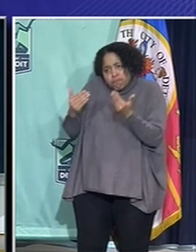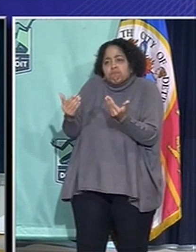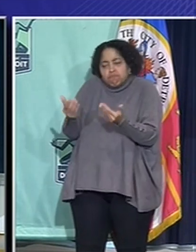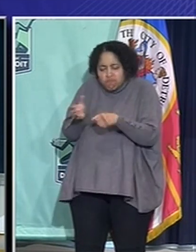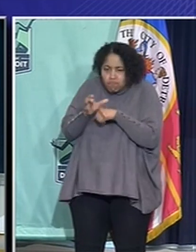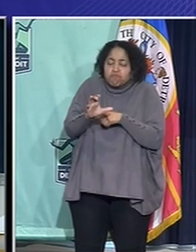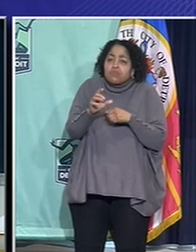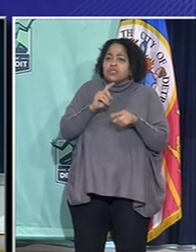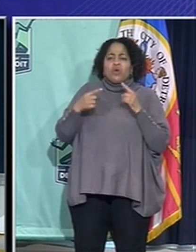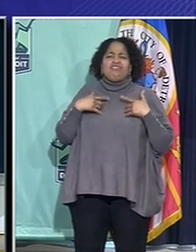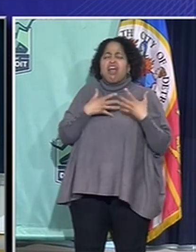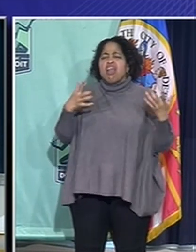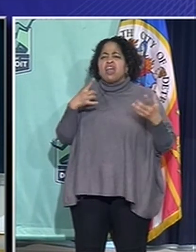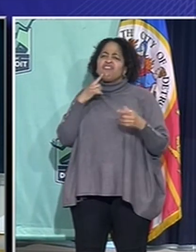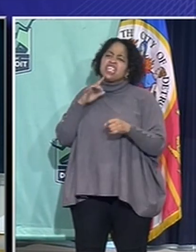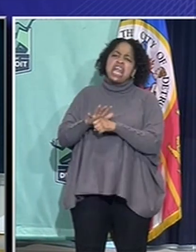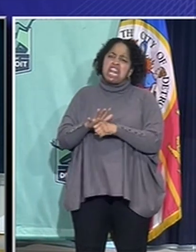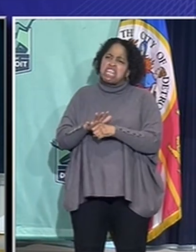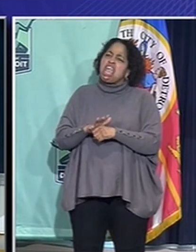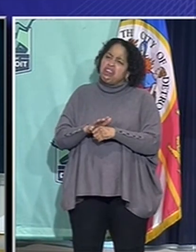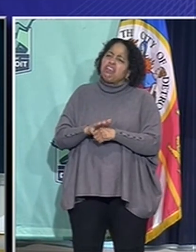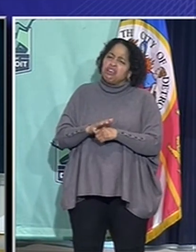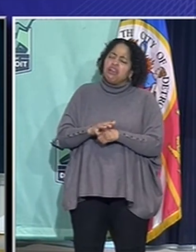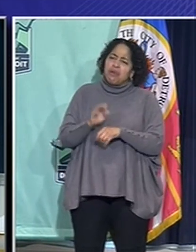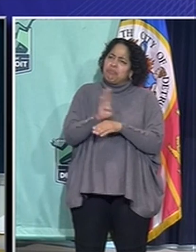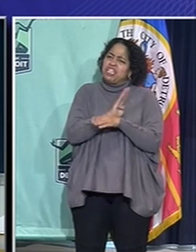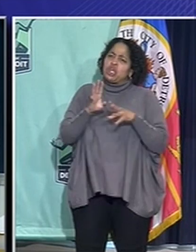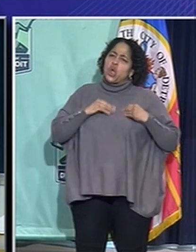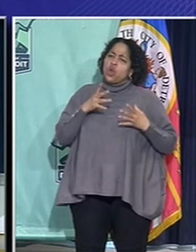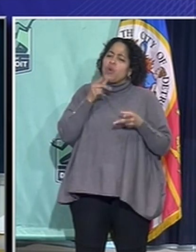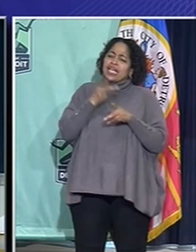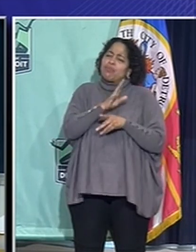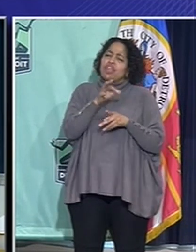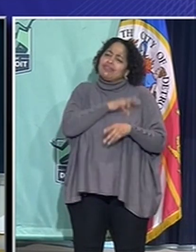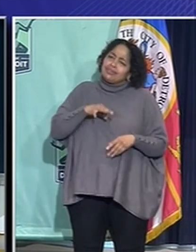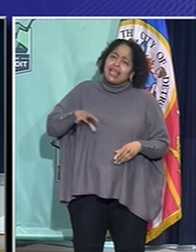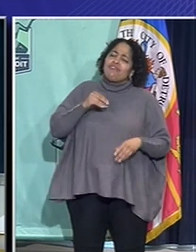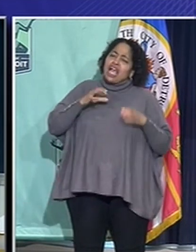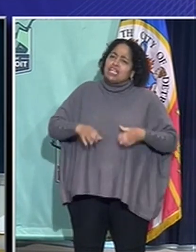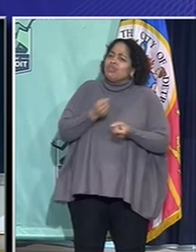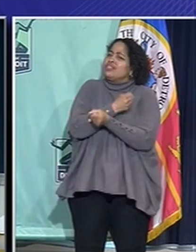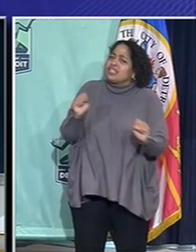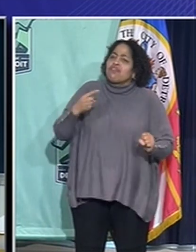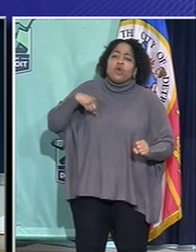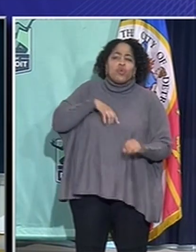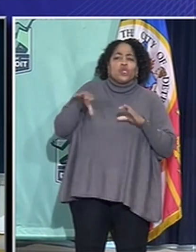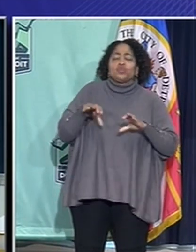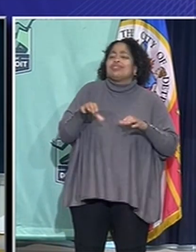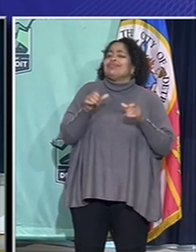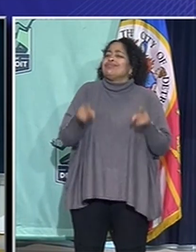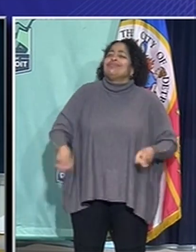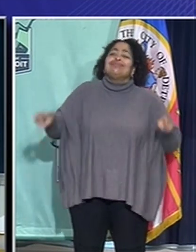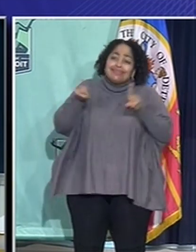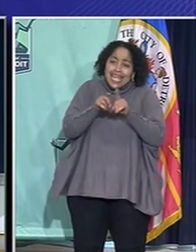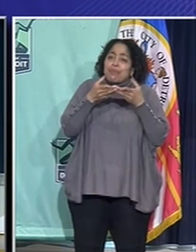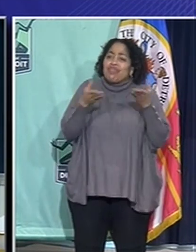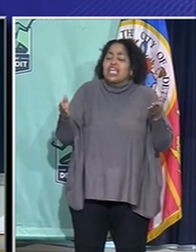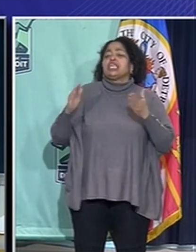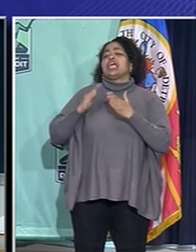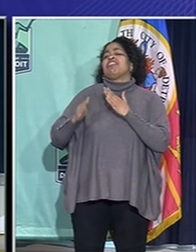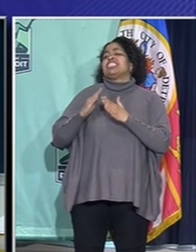dedicated business owners who want to keep their employees and their customers safe. And so we are doing the same thing at the